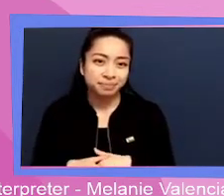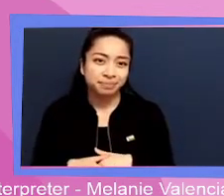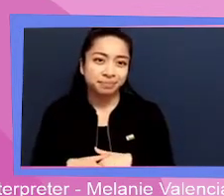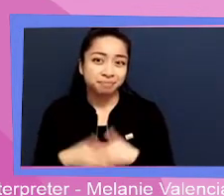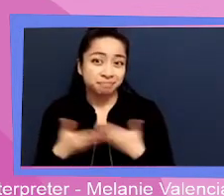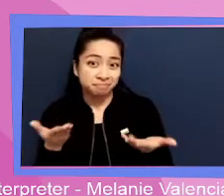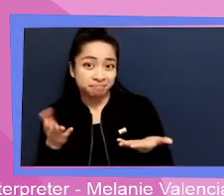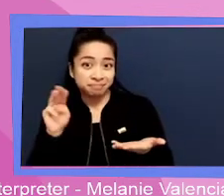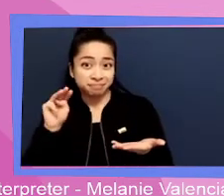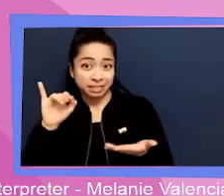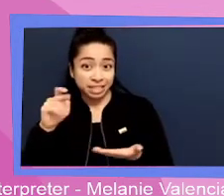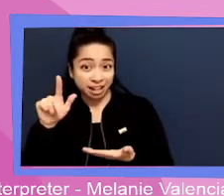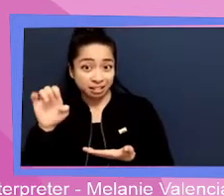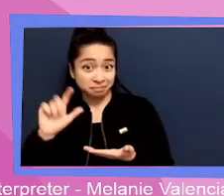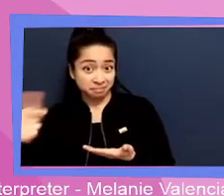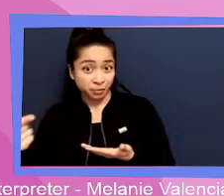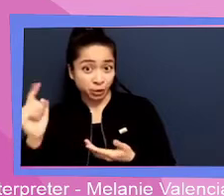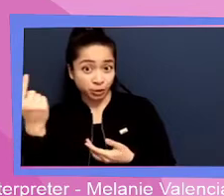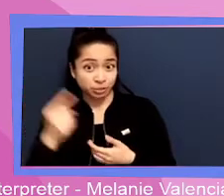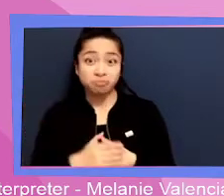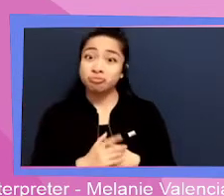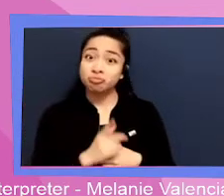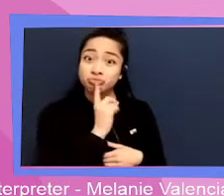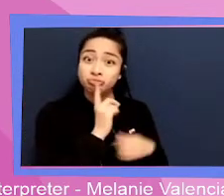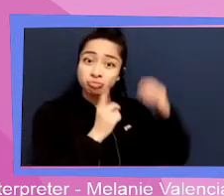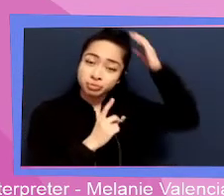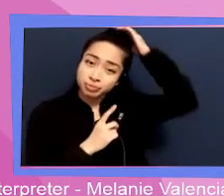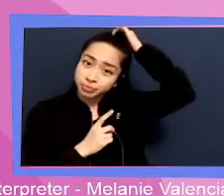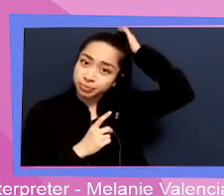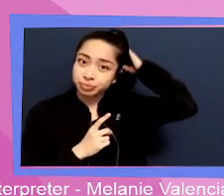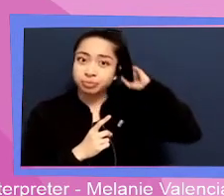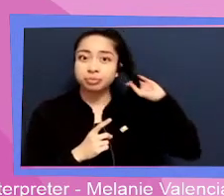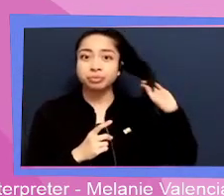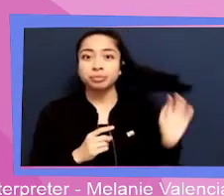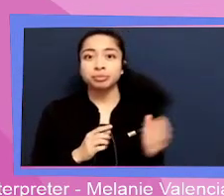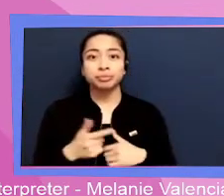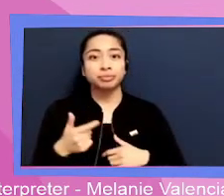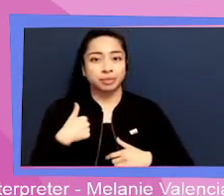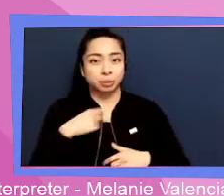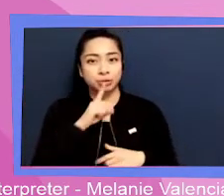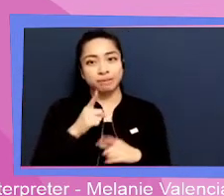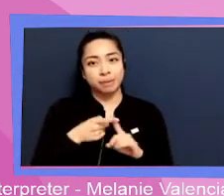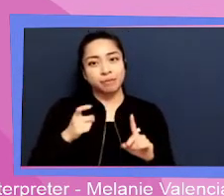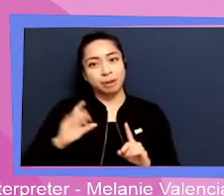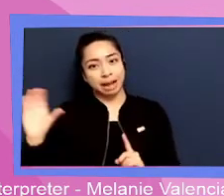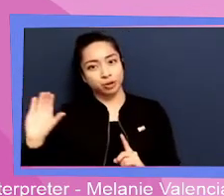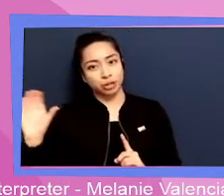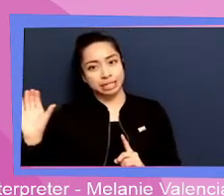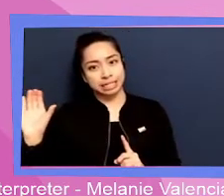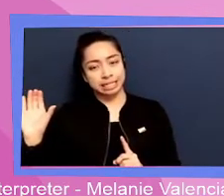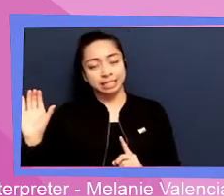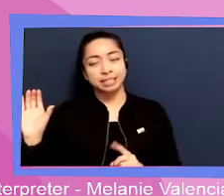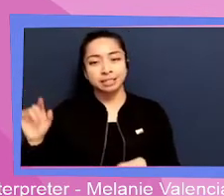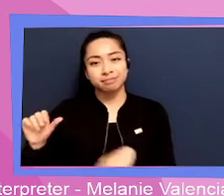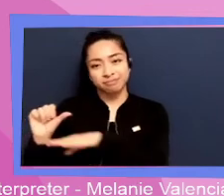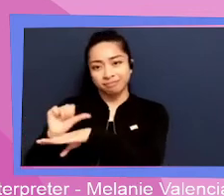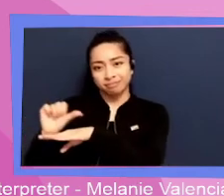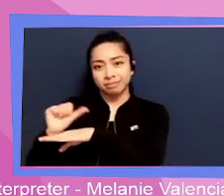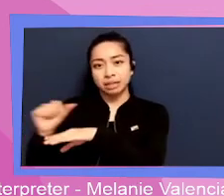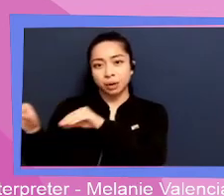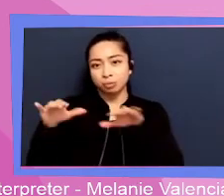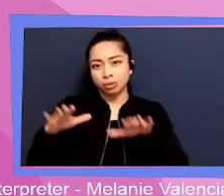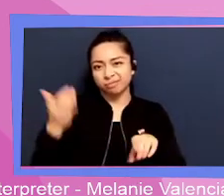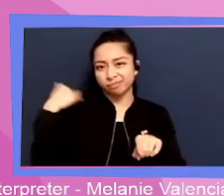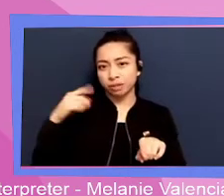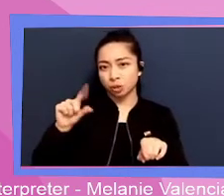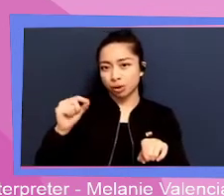Michelle, would you like to go first? Sure, yeah. So I'm from Calgary. So I moved to Vancouver in 2014.